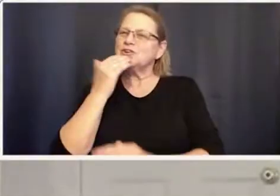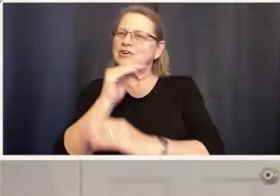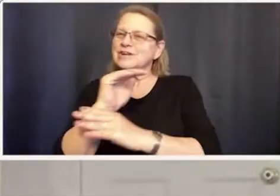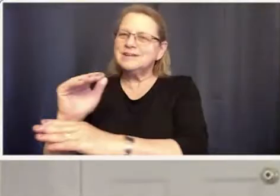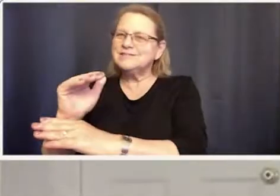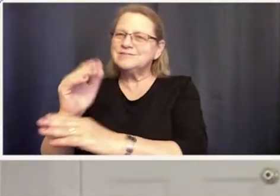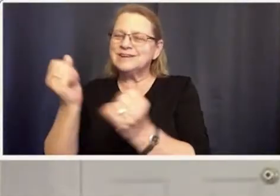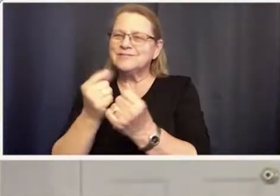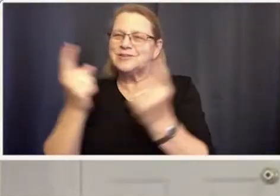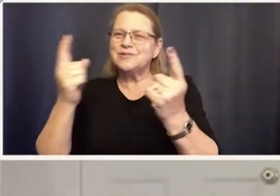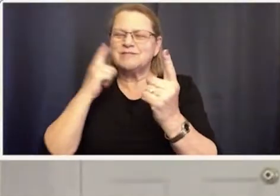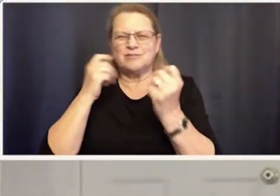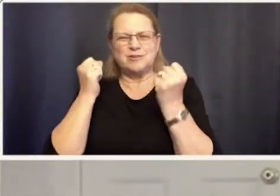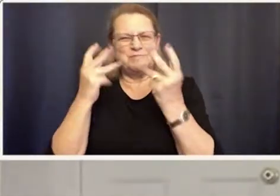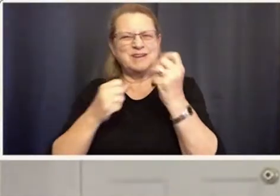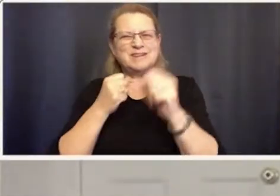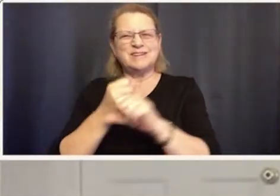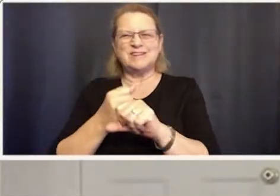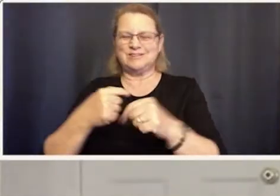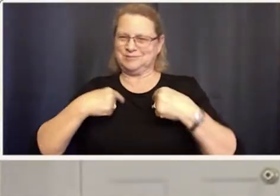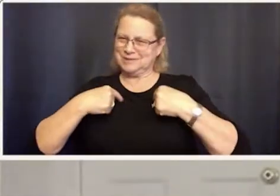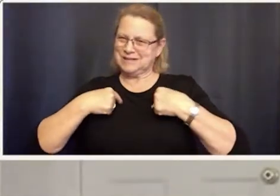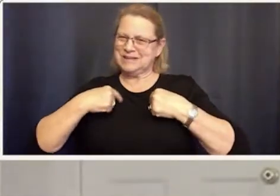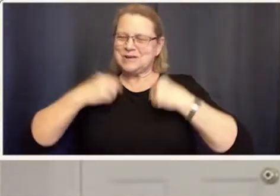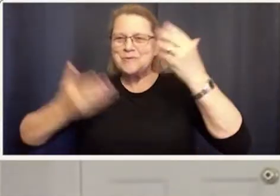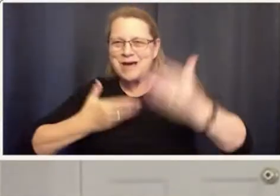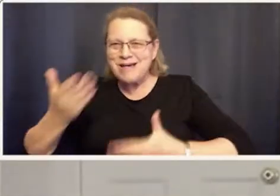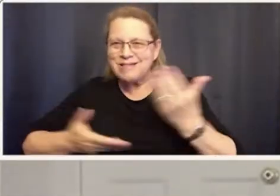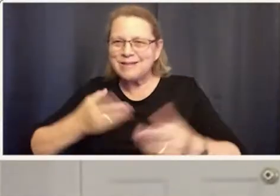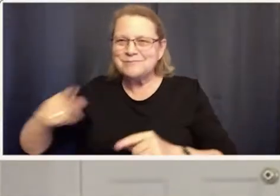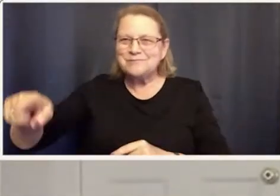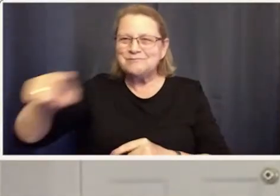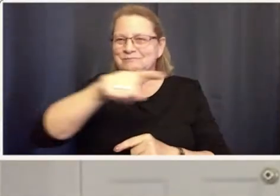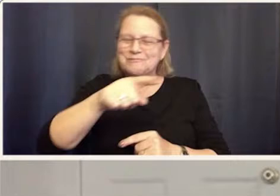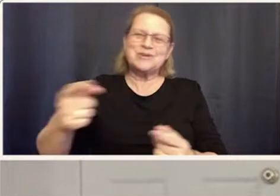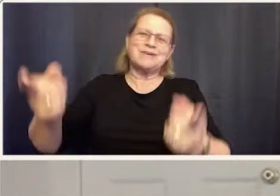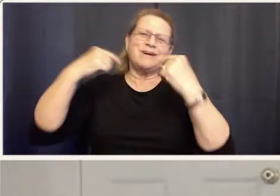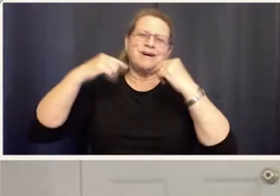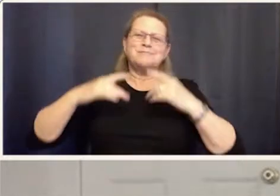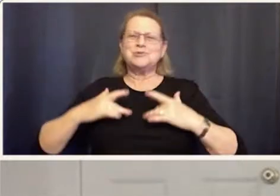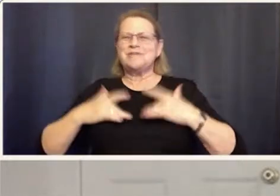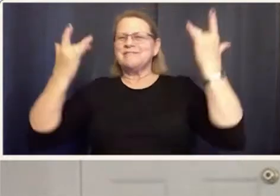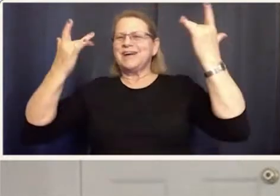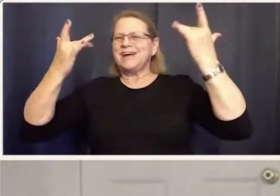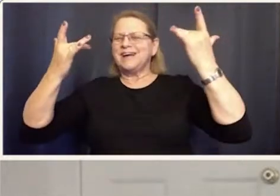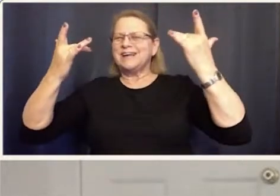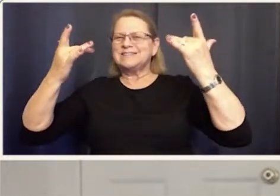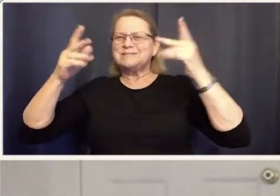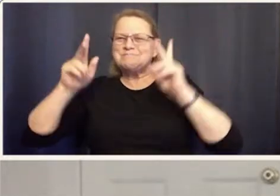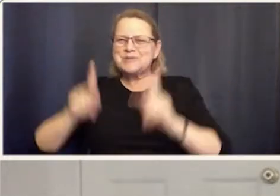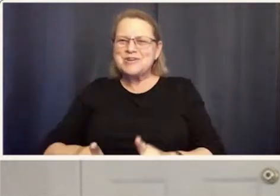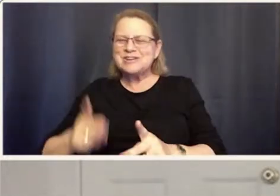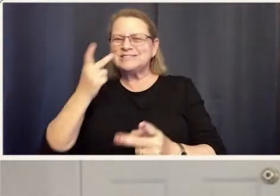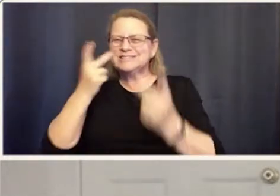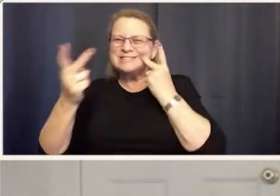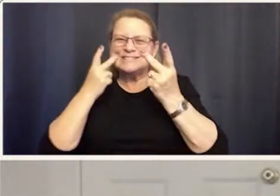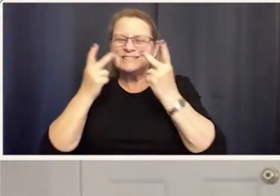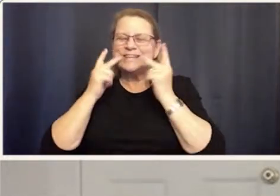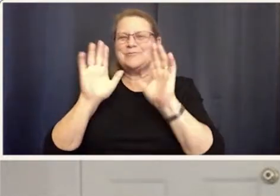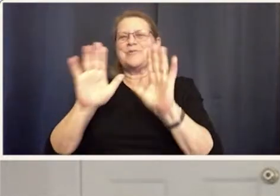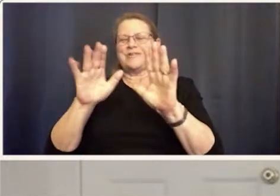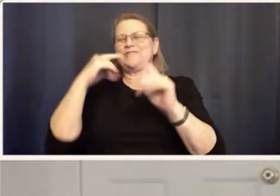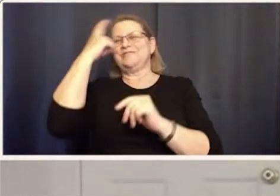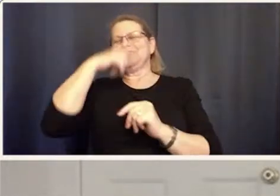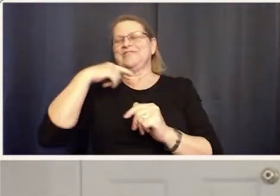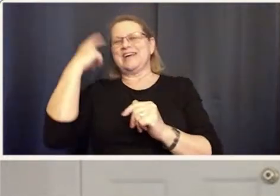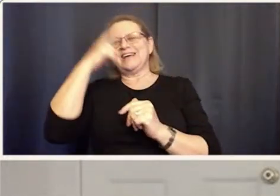Good evening, everyone. For many years, I've been able to welcome you to our events in person, to see your fabulous, wonderful